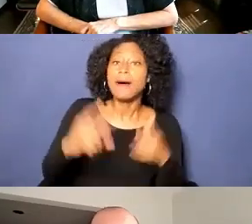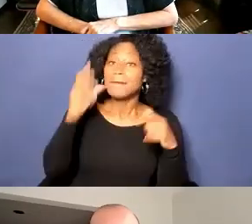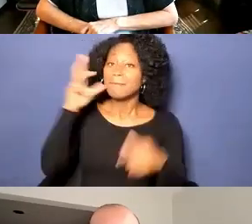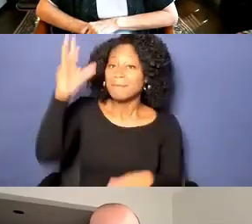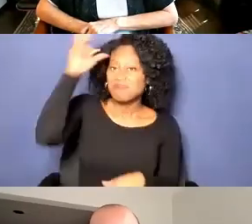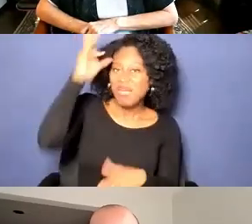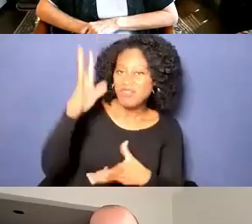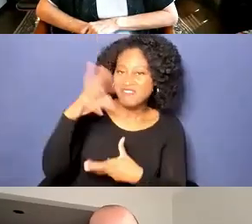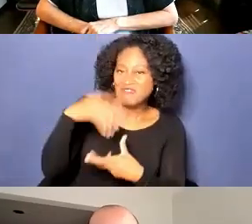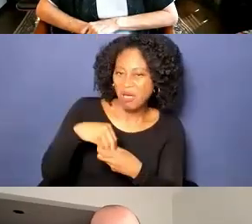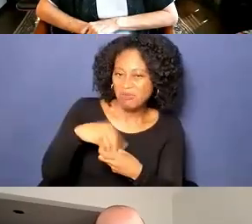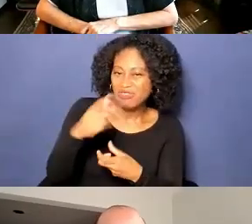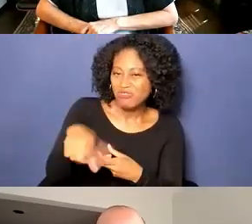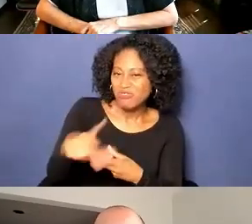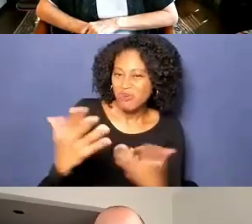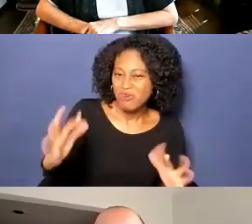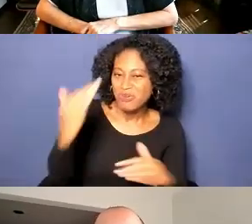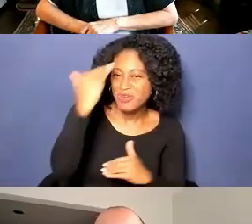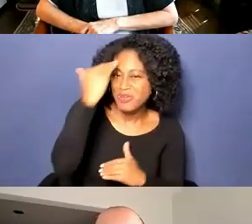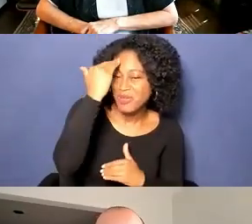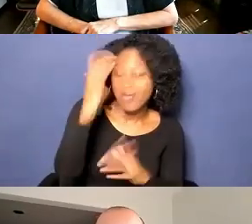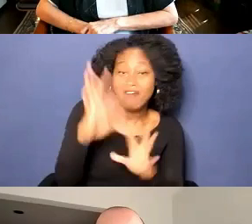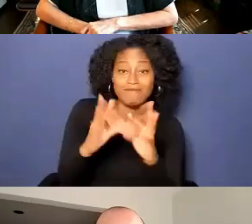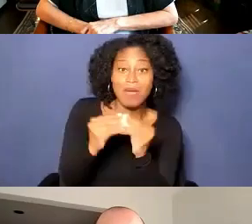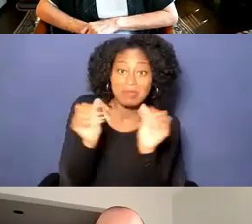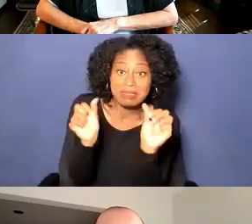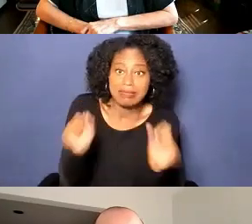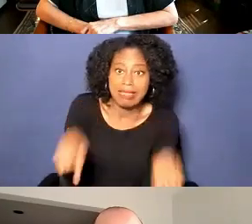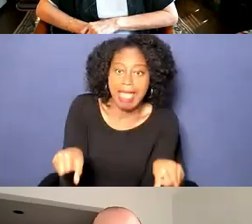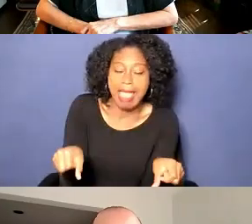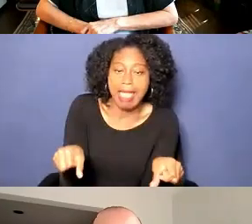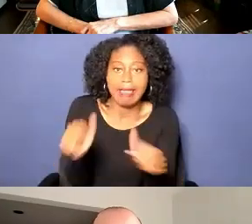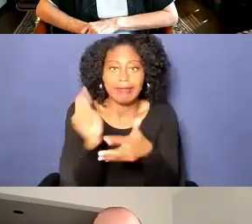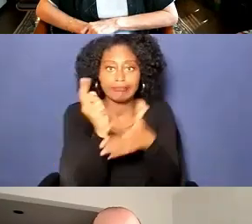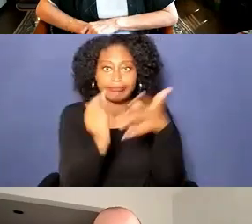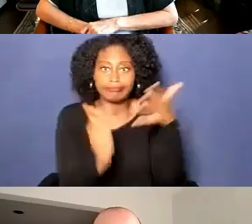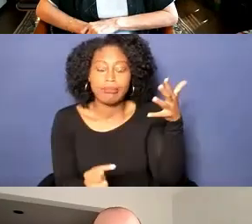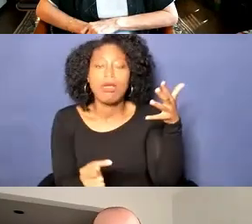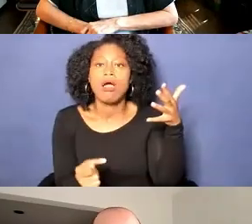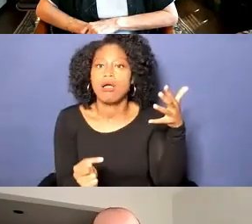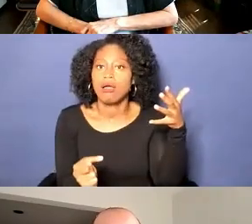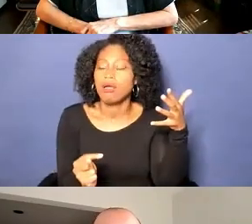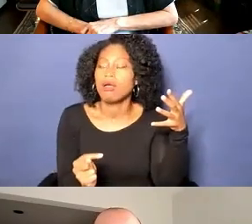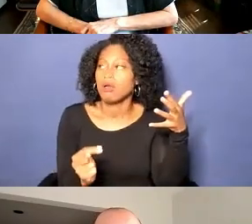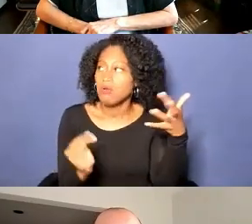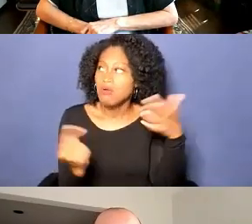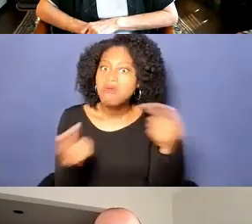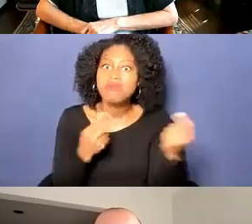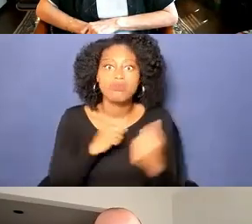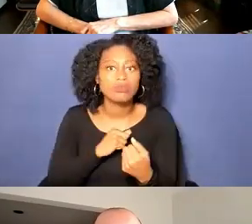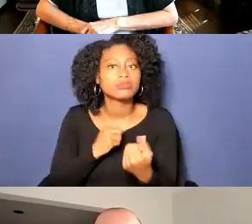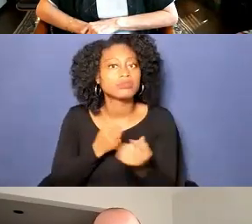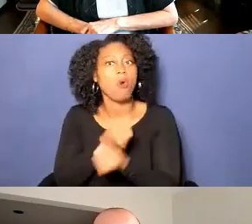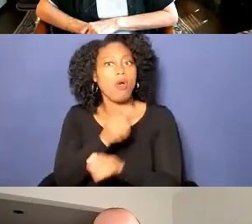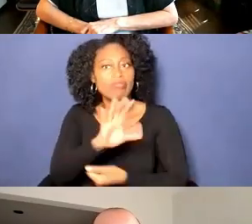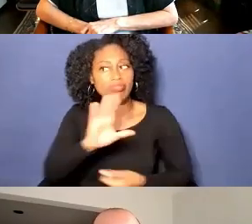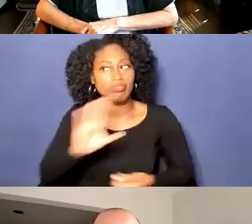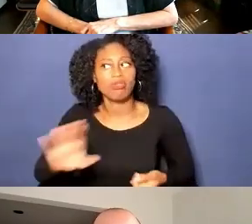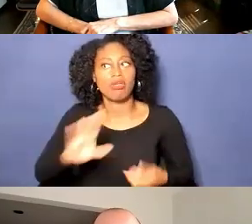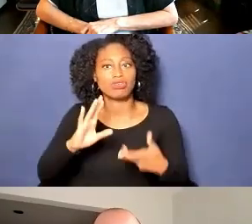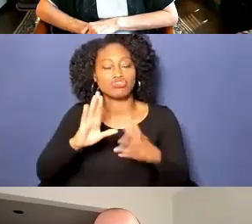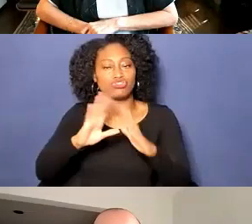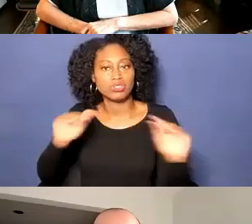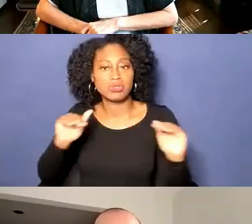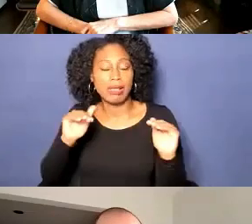the kinds of things that families can do to support education and what are some of the barriers and limitations that often happen in